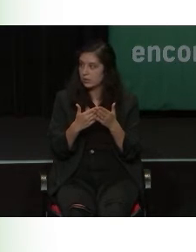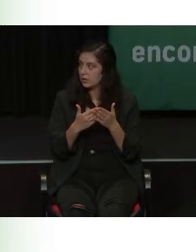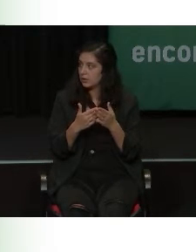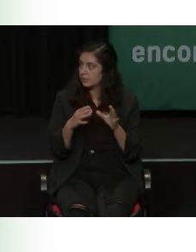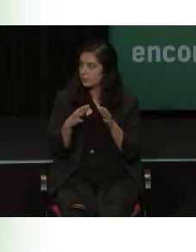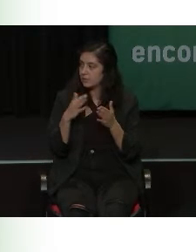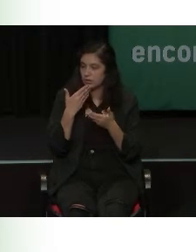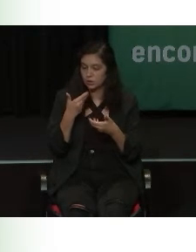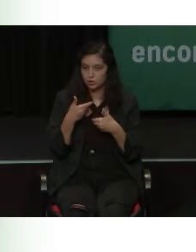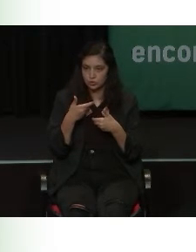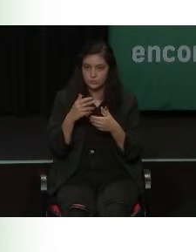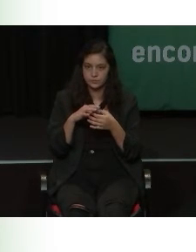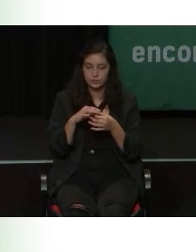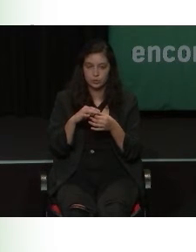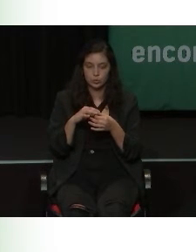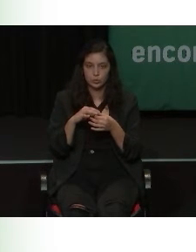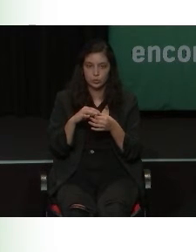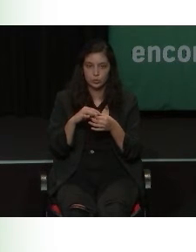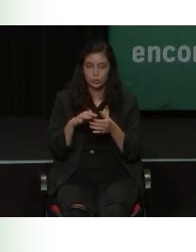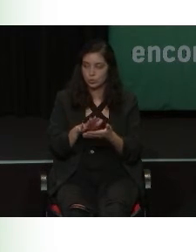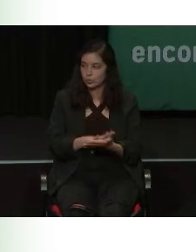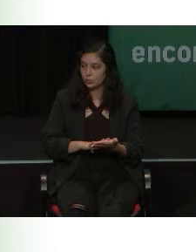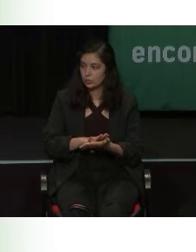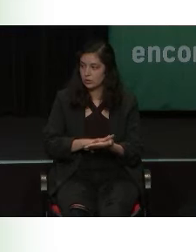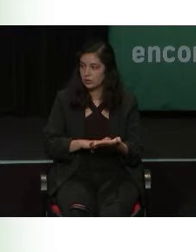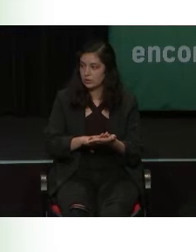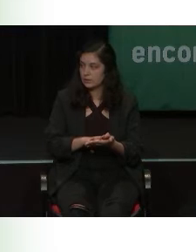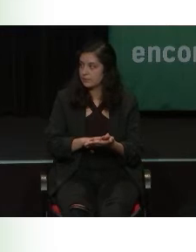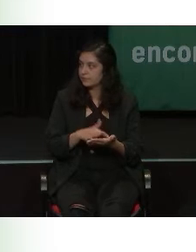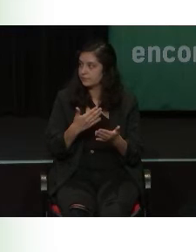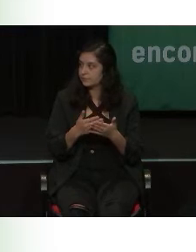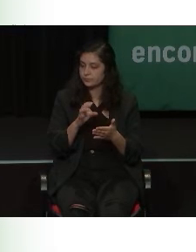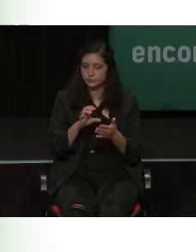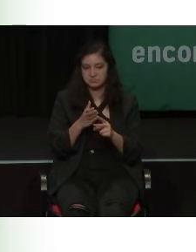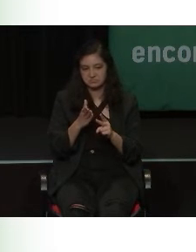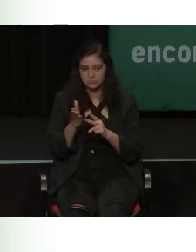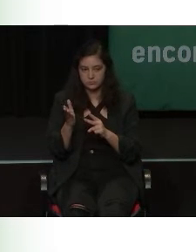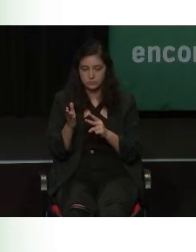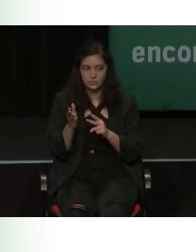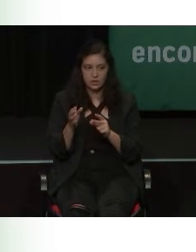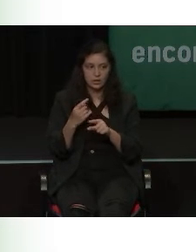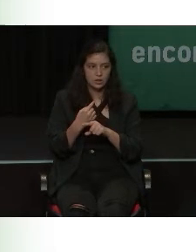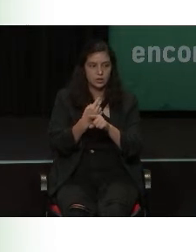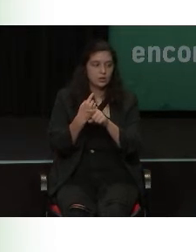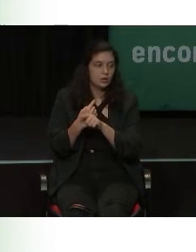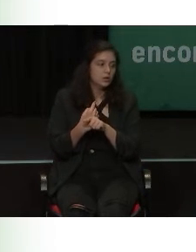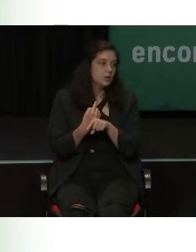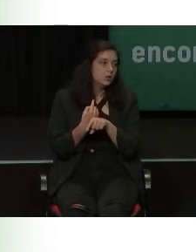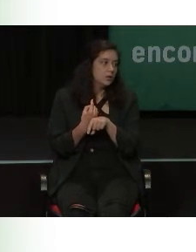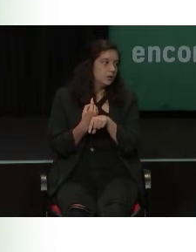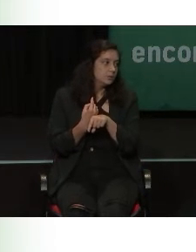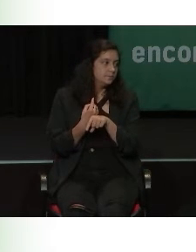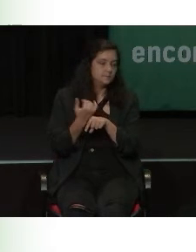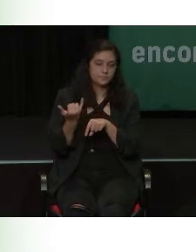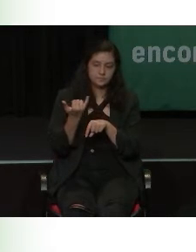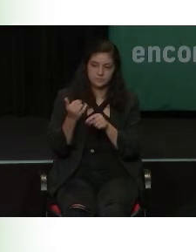that help us for this. The bottom logos are one way or another. Those logos are institutions